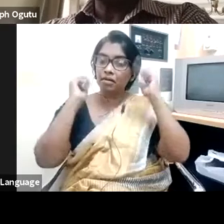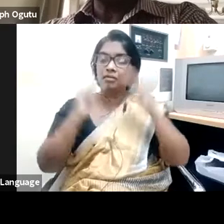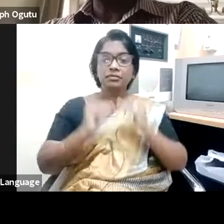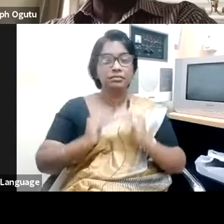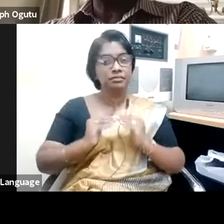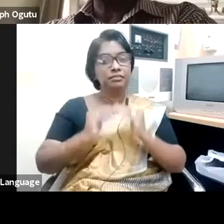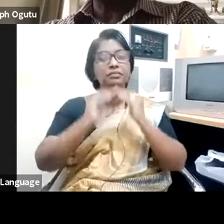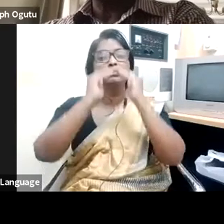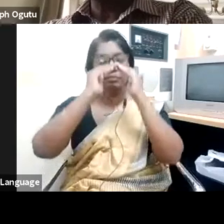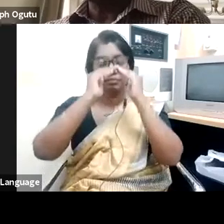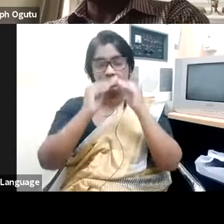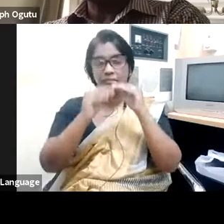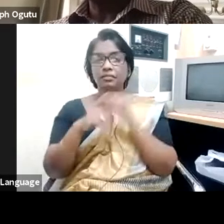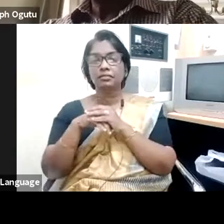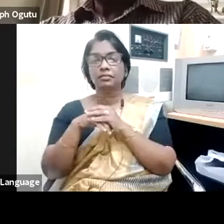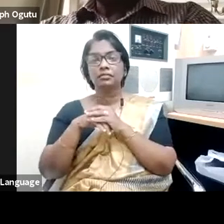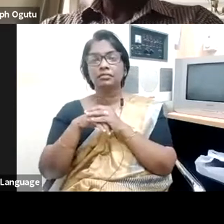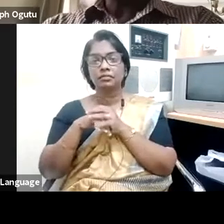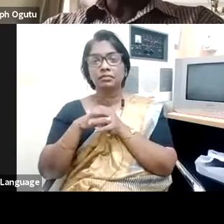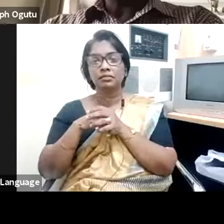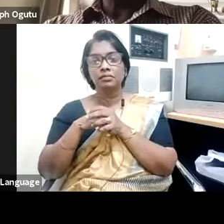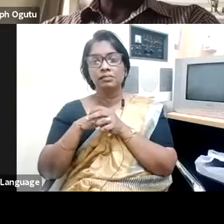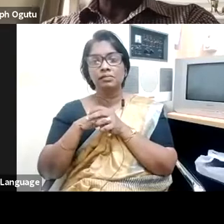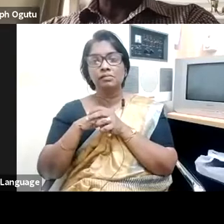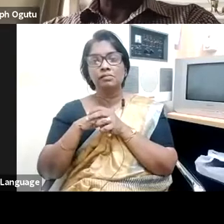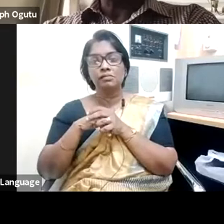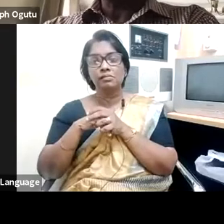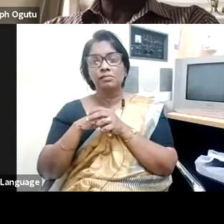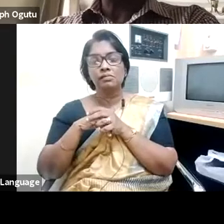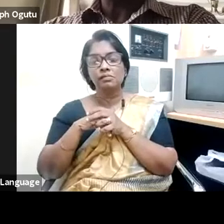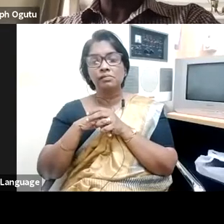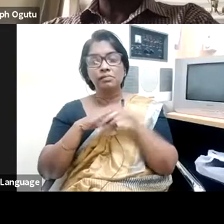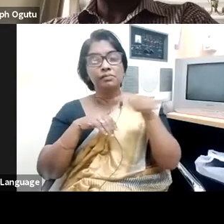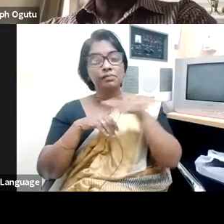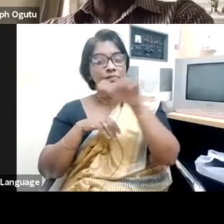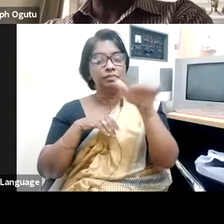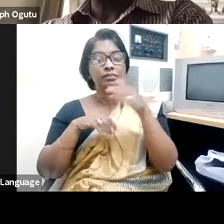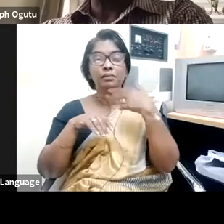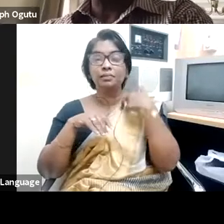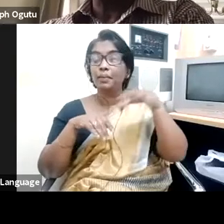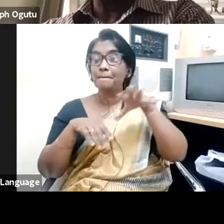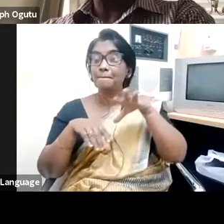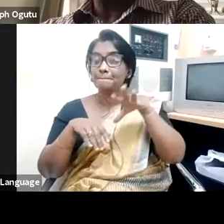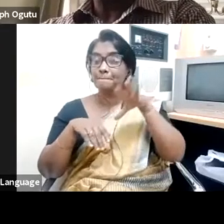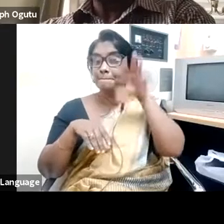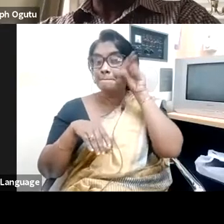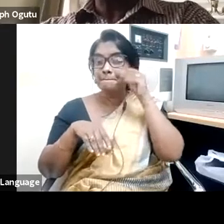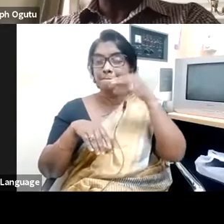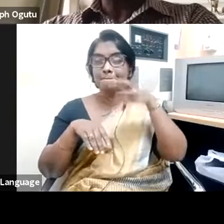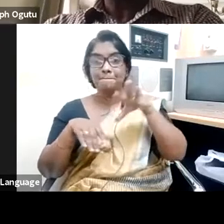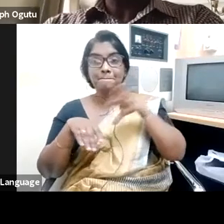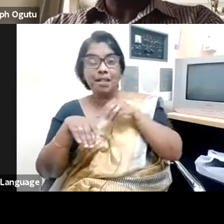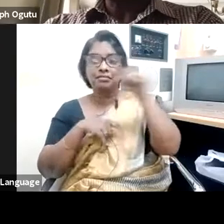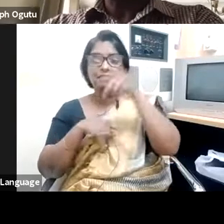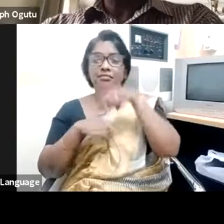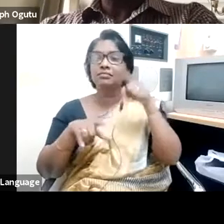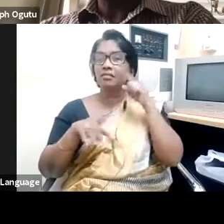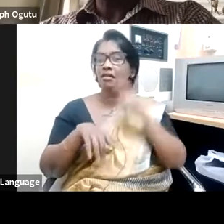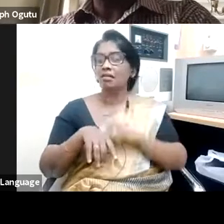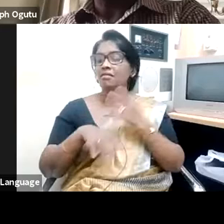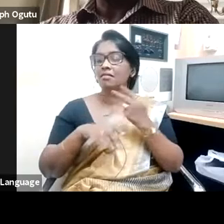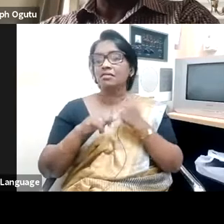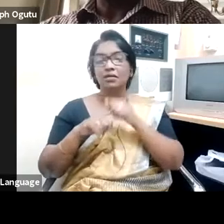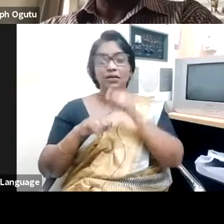in a sustainable manner, your business therefore has a chance to be sustainable because society